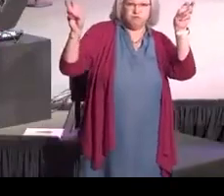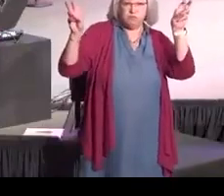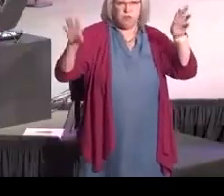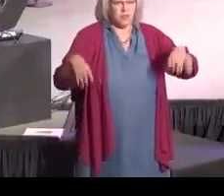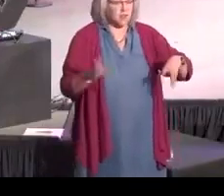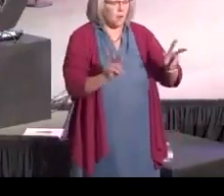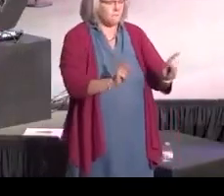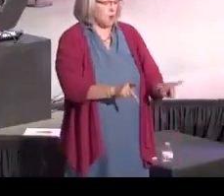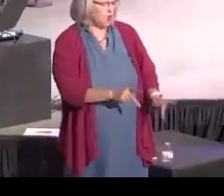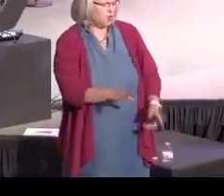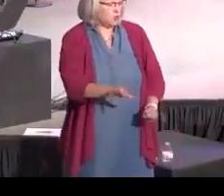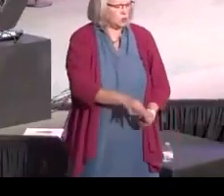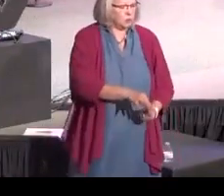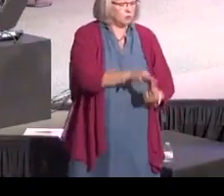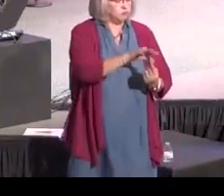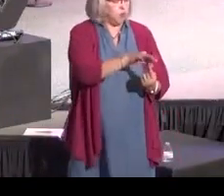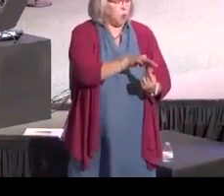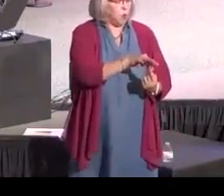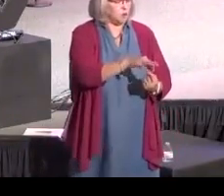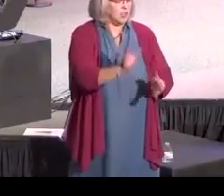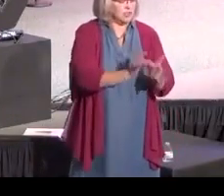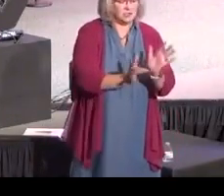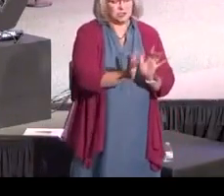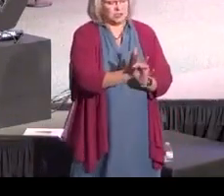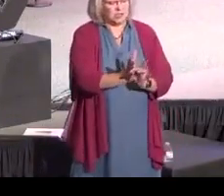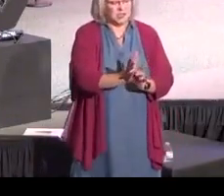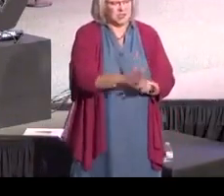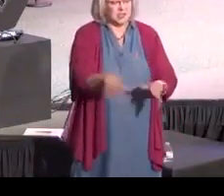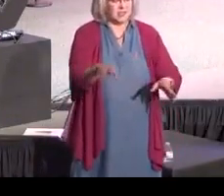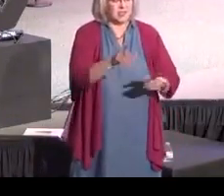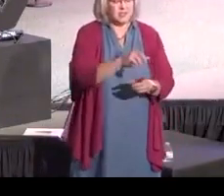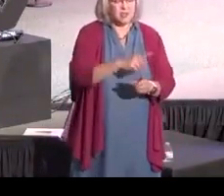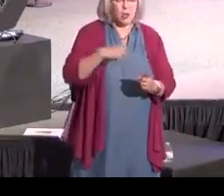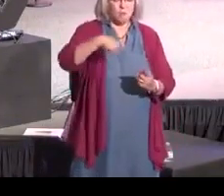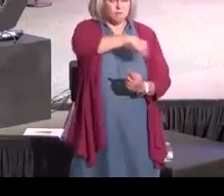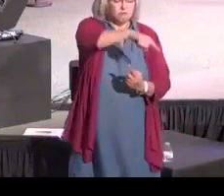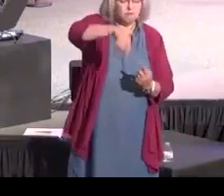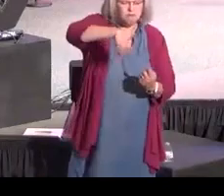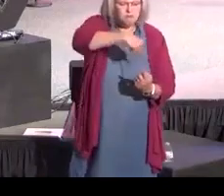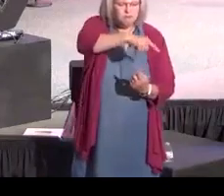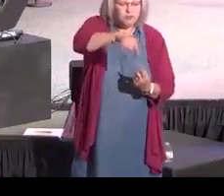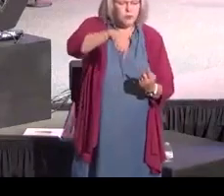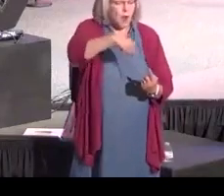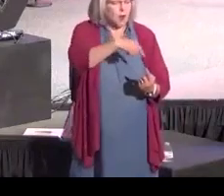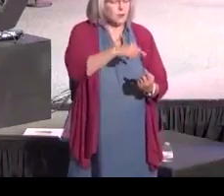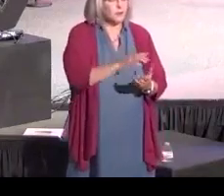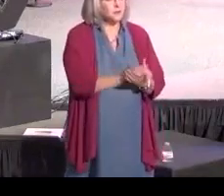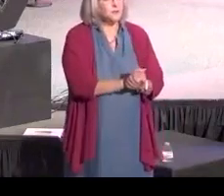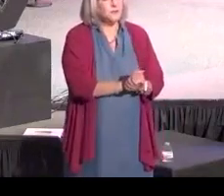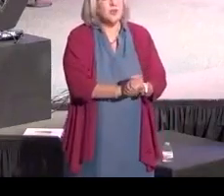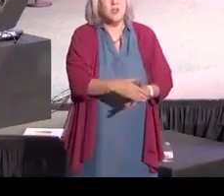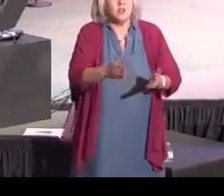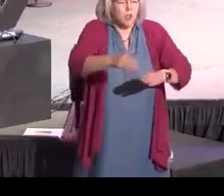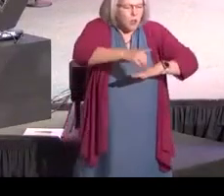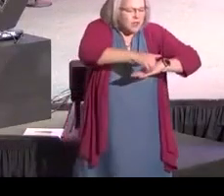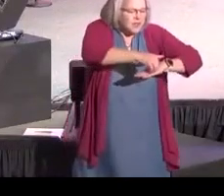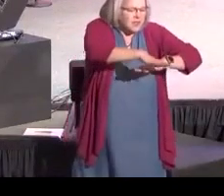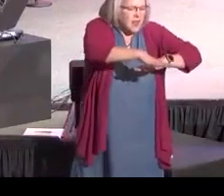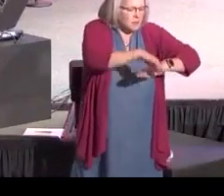a person who was part of Jesus' inner circle. In fact, it means one who was sent by Christ